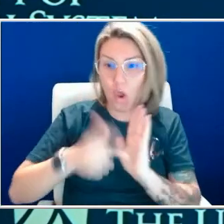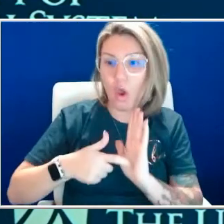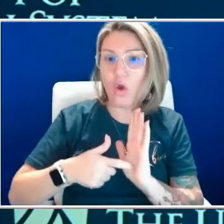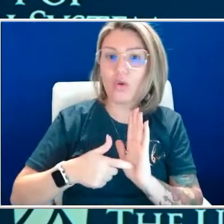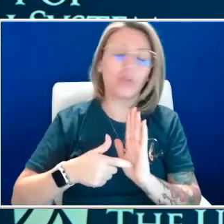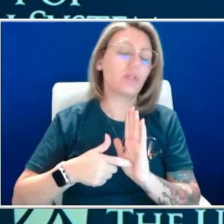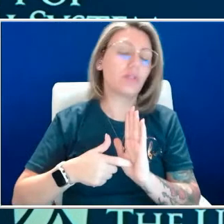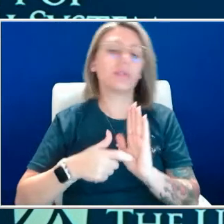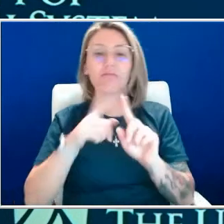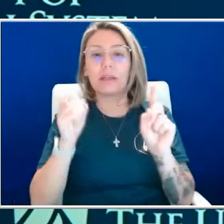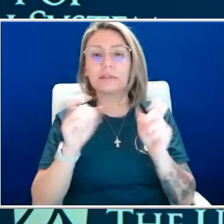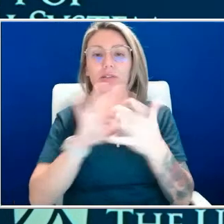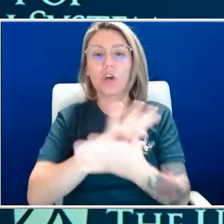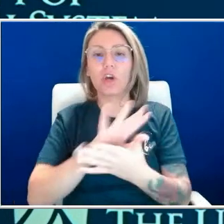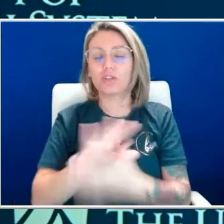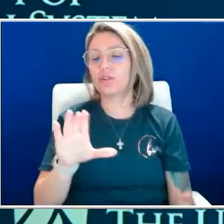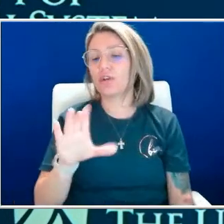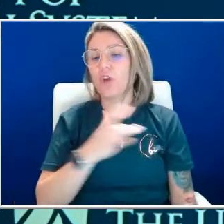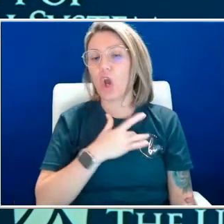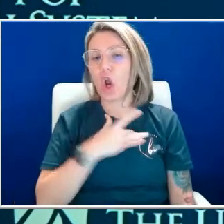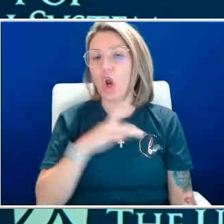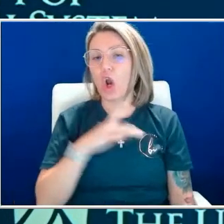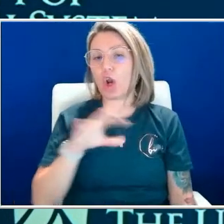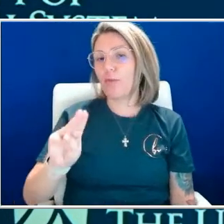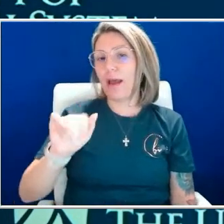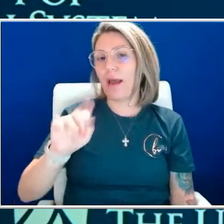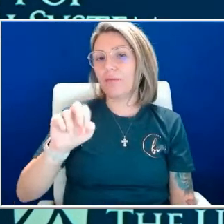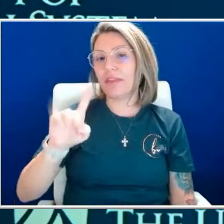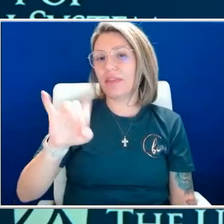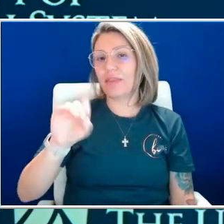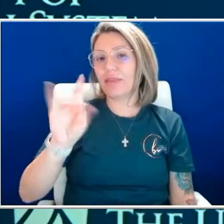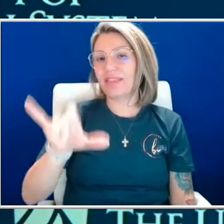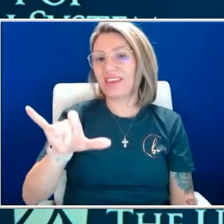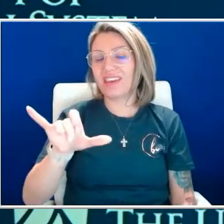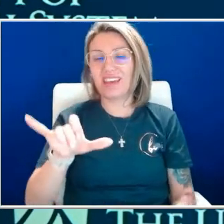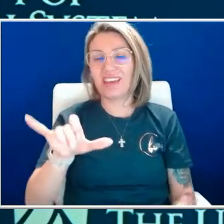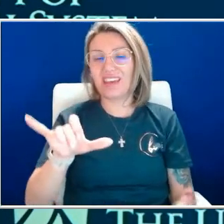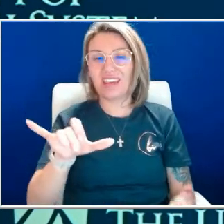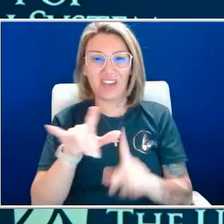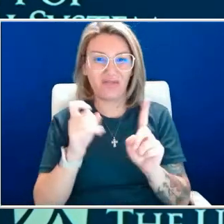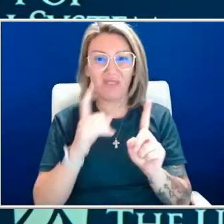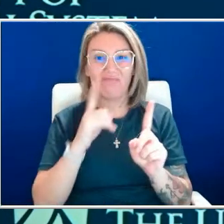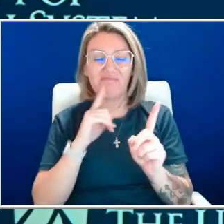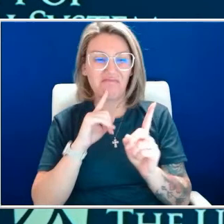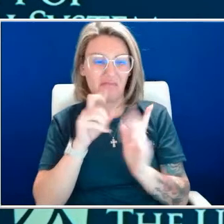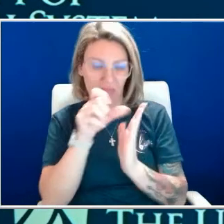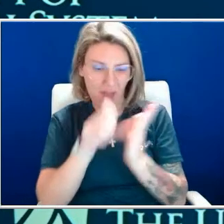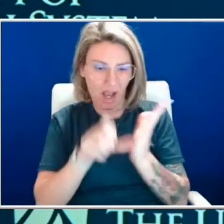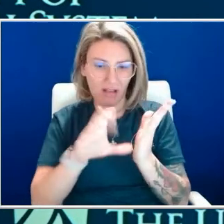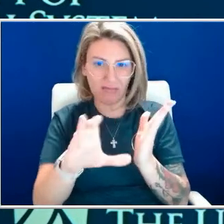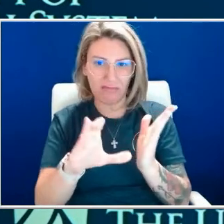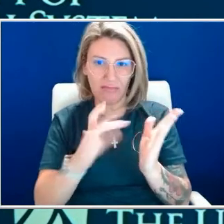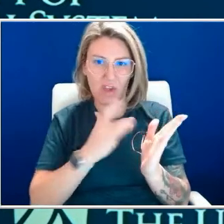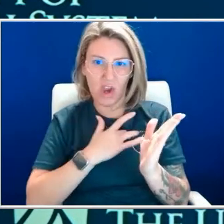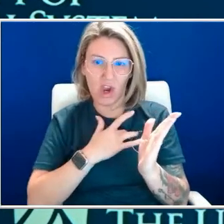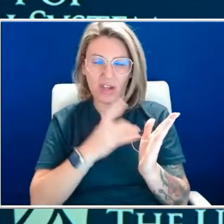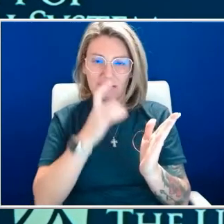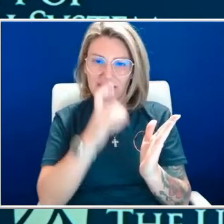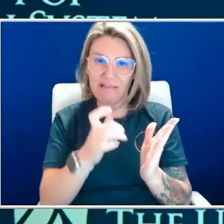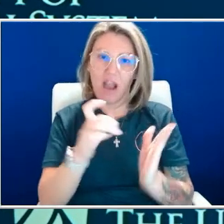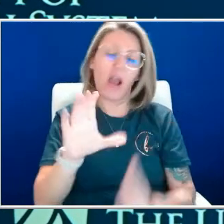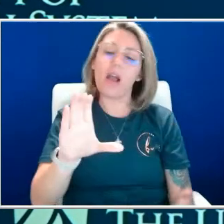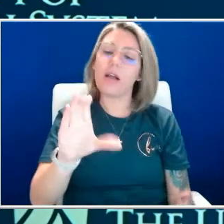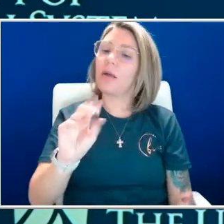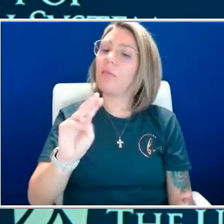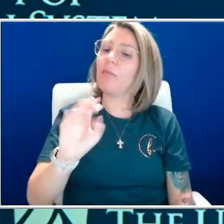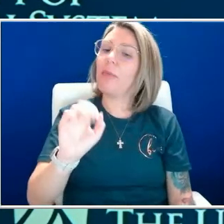is most likely the way it looked on the echocardiogram and how the autopsy looked is that this is what we call non-compaction cardiomyopathy, which in the majority